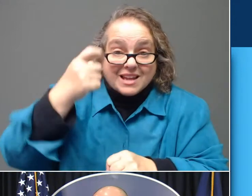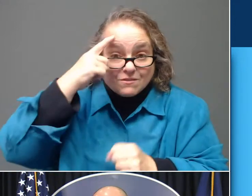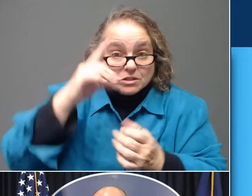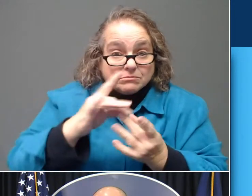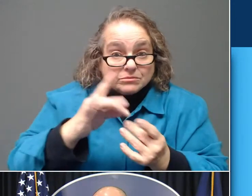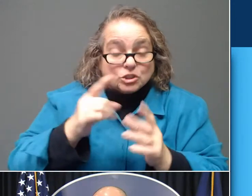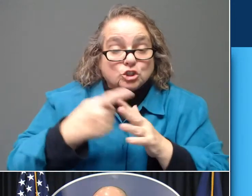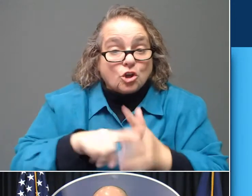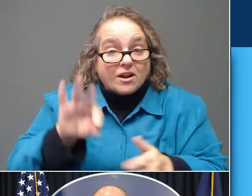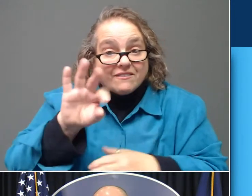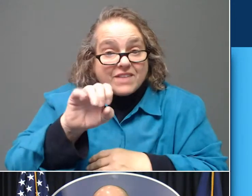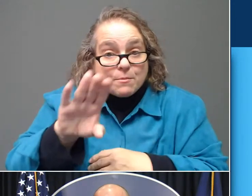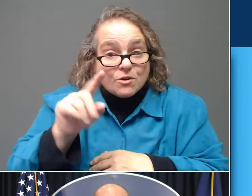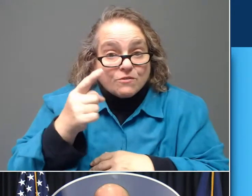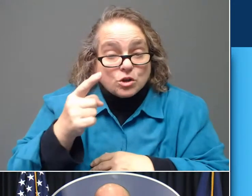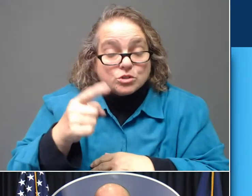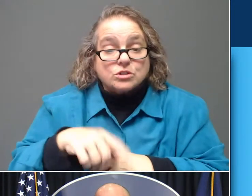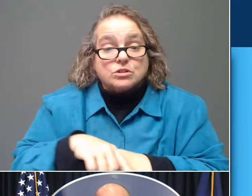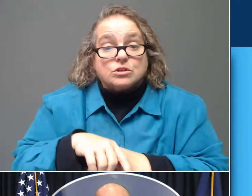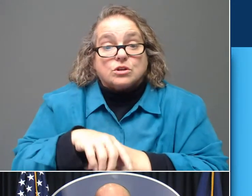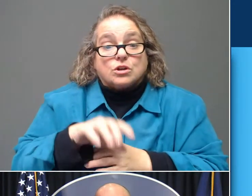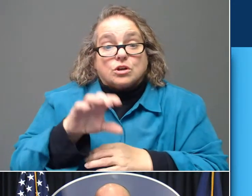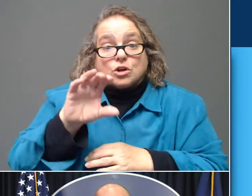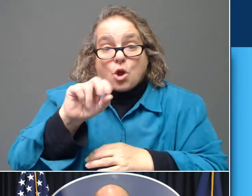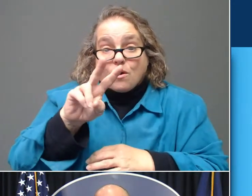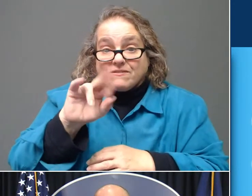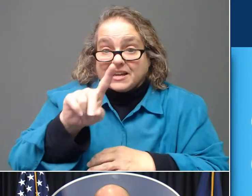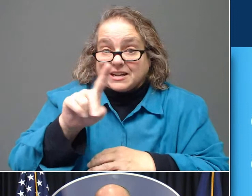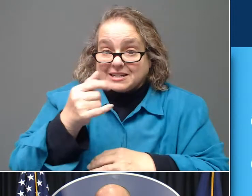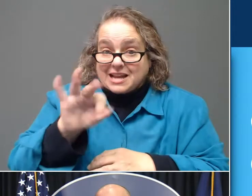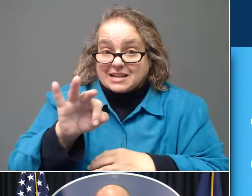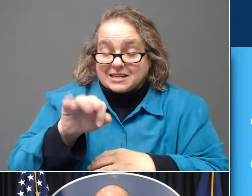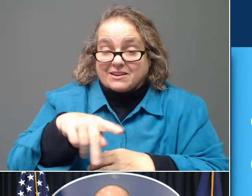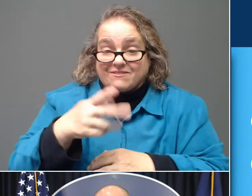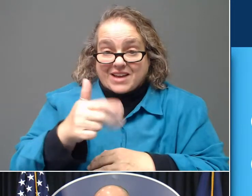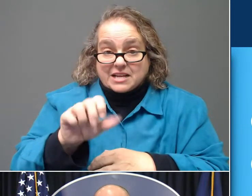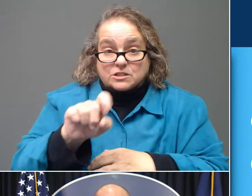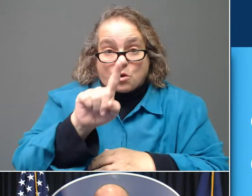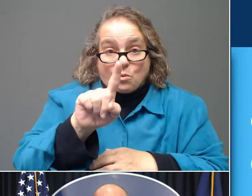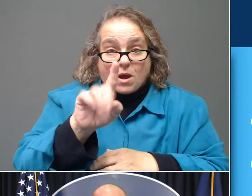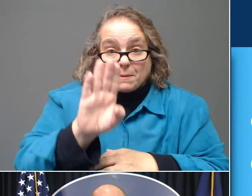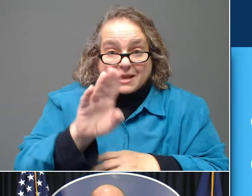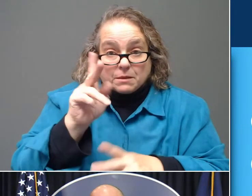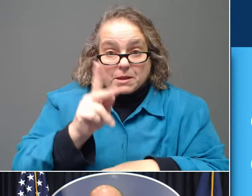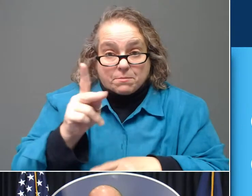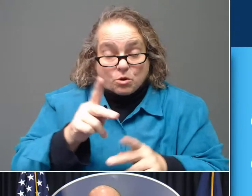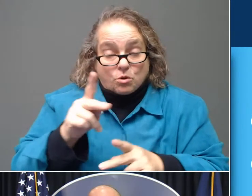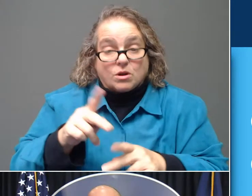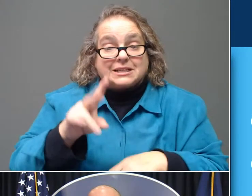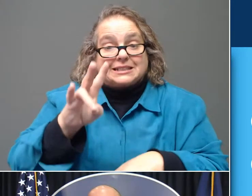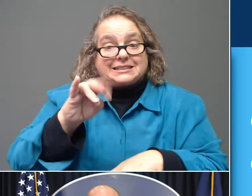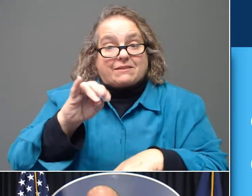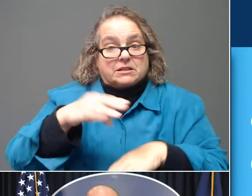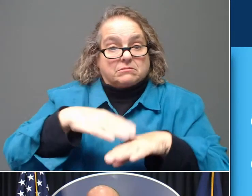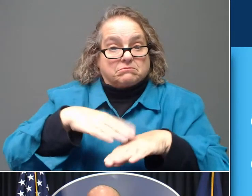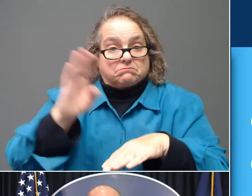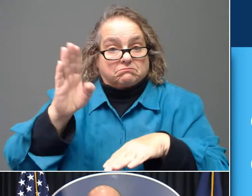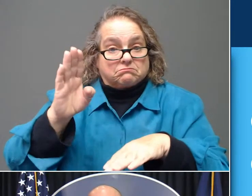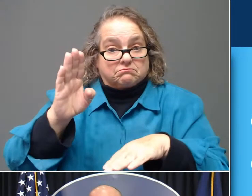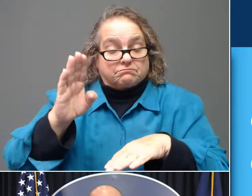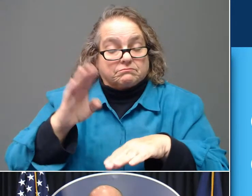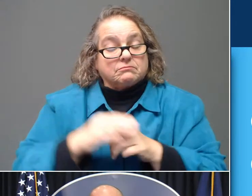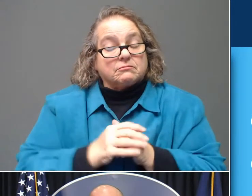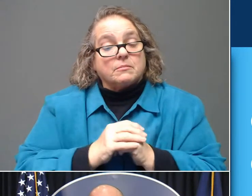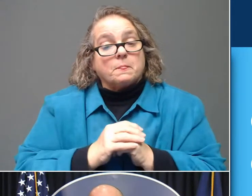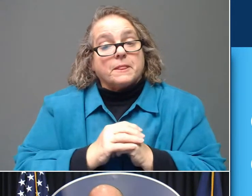the COVID-19 vaccination priority will be for phase 1B persons 70 and over. Let me just give you a positive note.